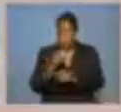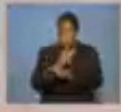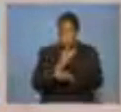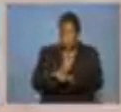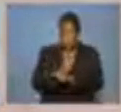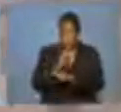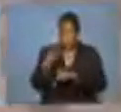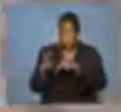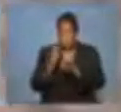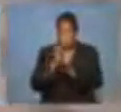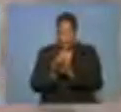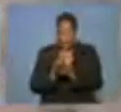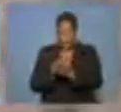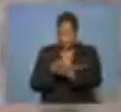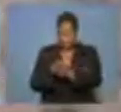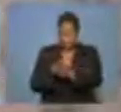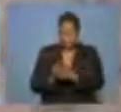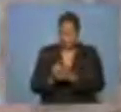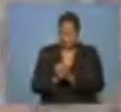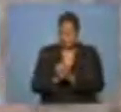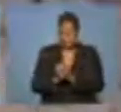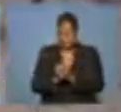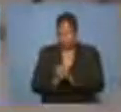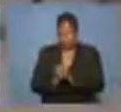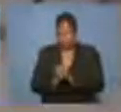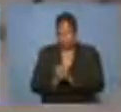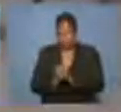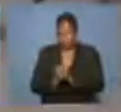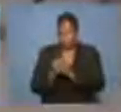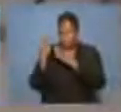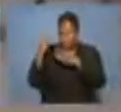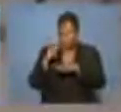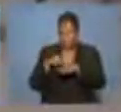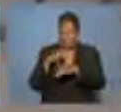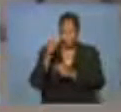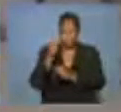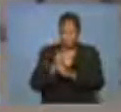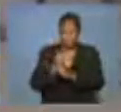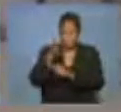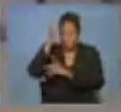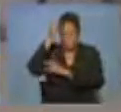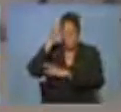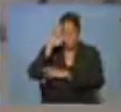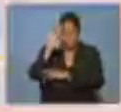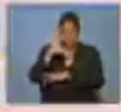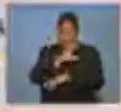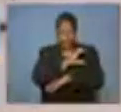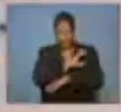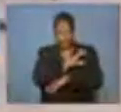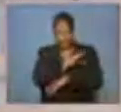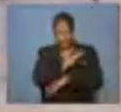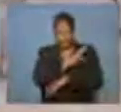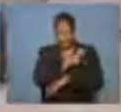probably public parks and beaches officials. However, Executive Director of the Bahamas National Trust, Eric Carey, fills us in on how